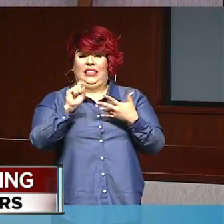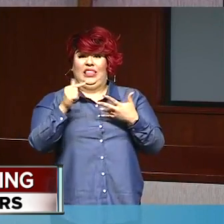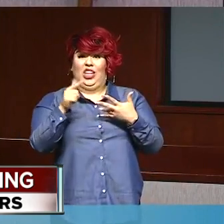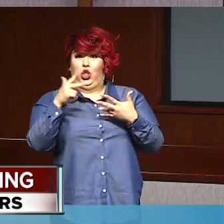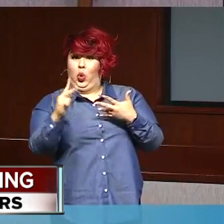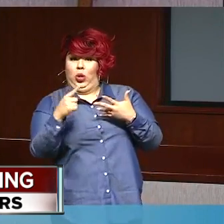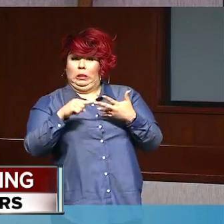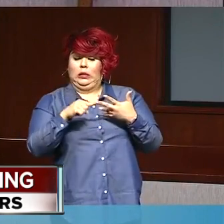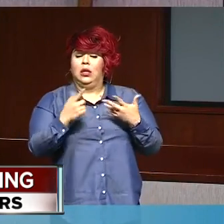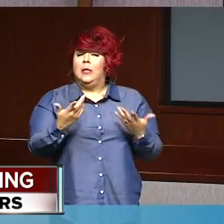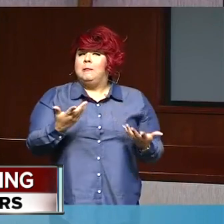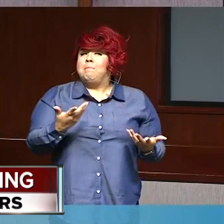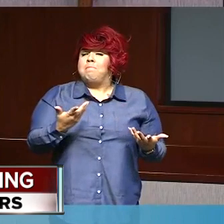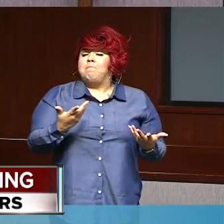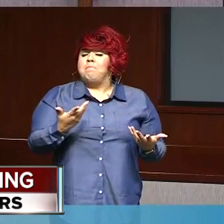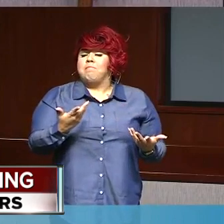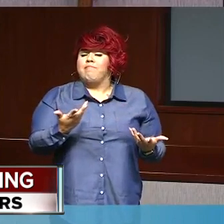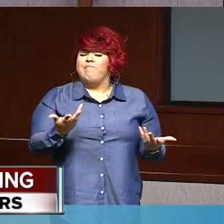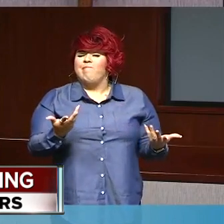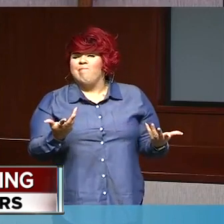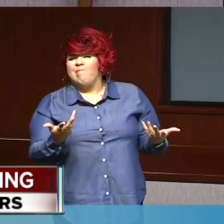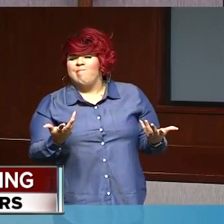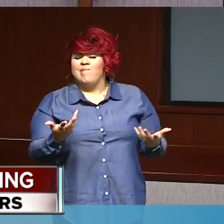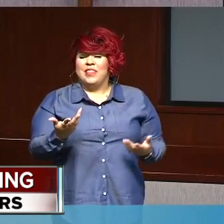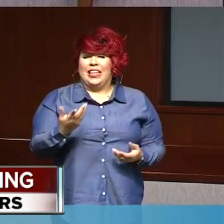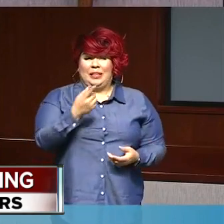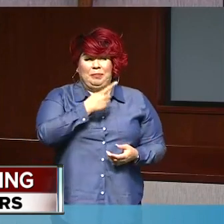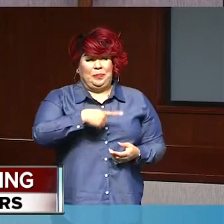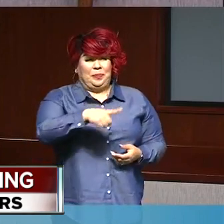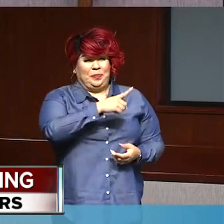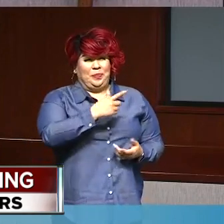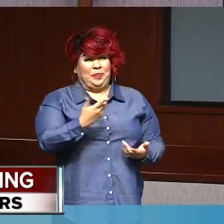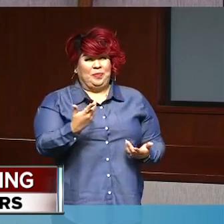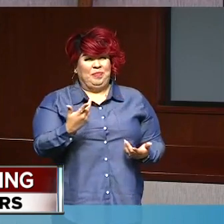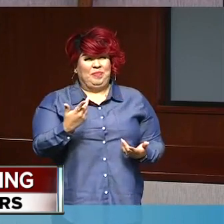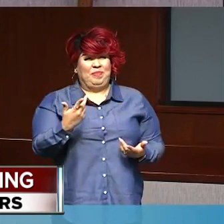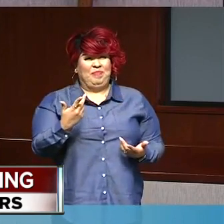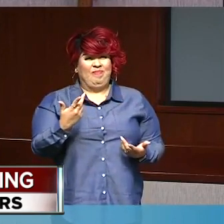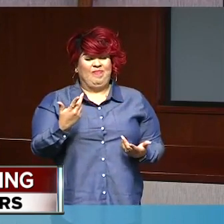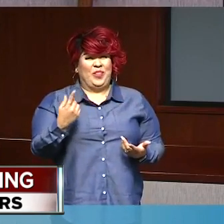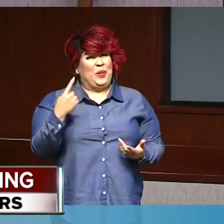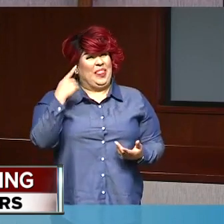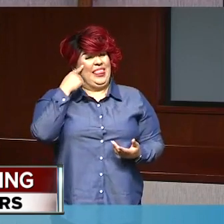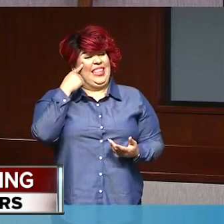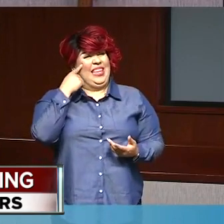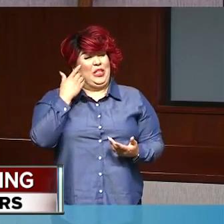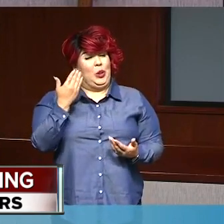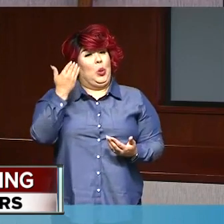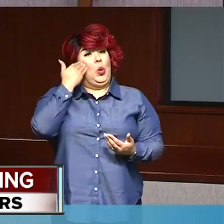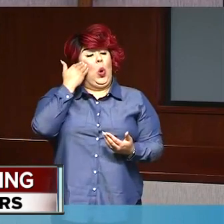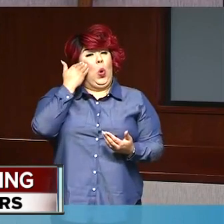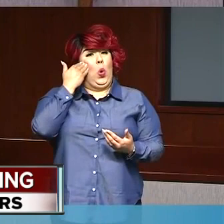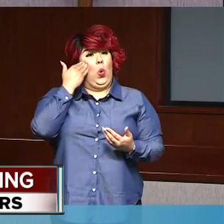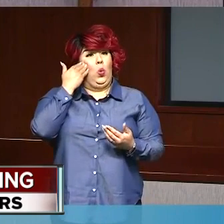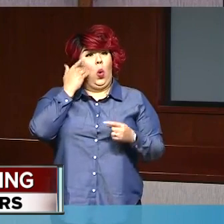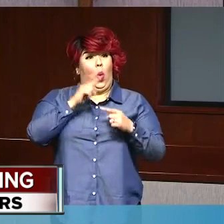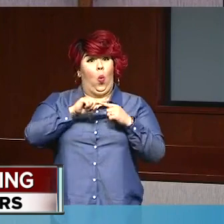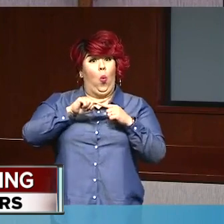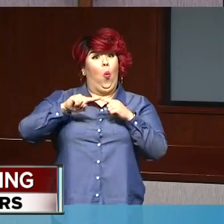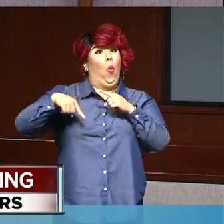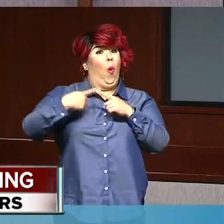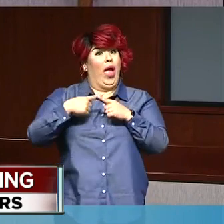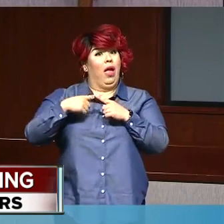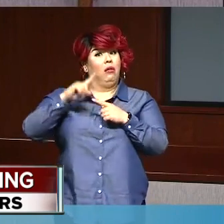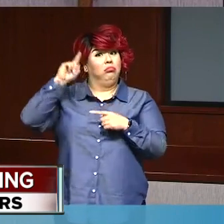Is there any expectation or ballpark in terms of when we think we might be getting word, or is that just very hard to say